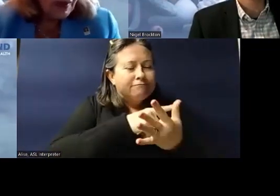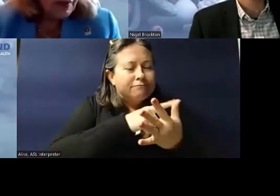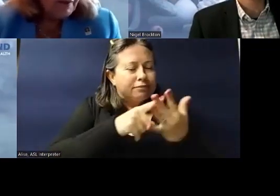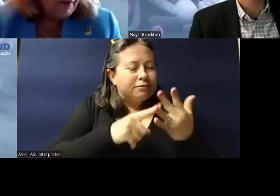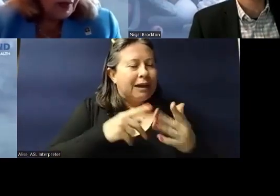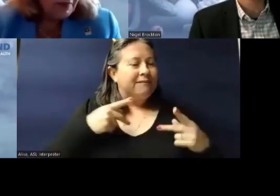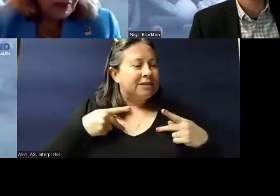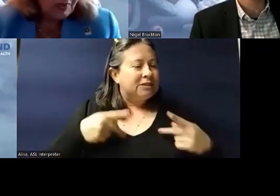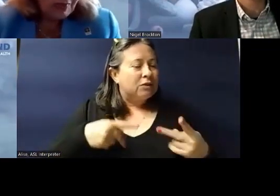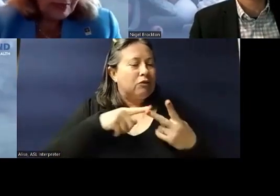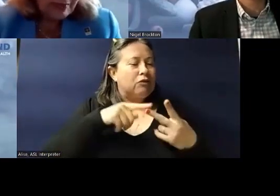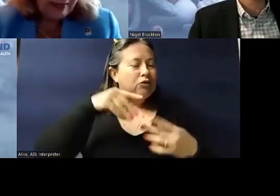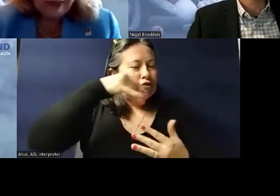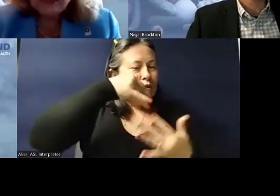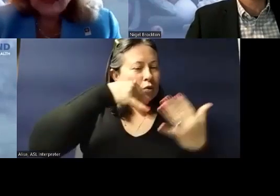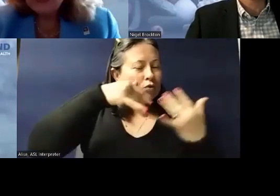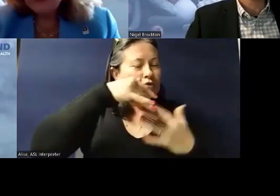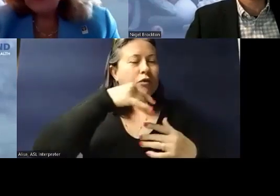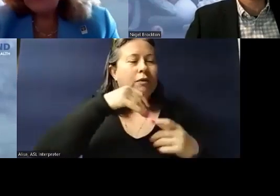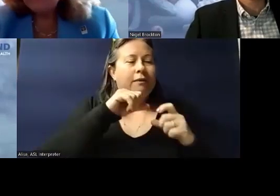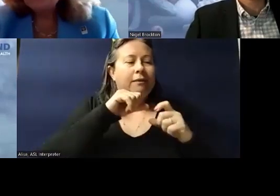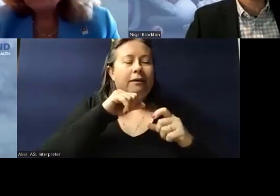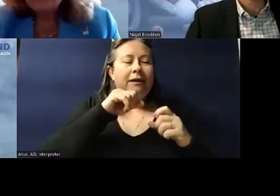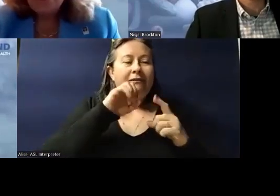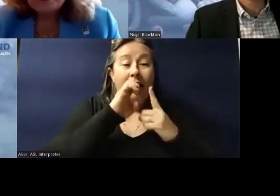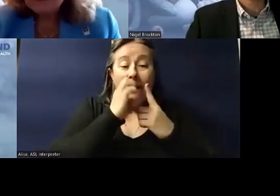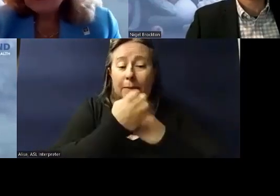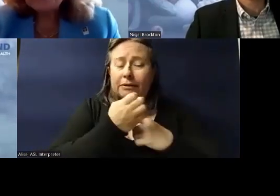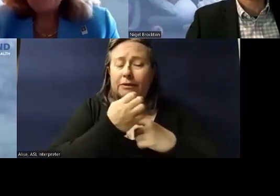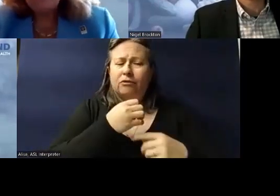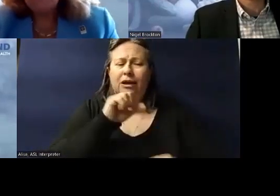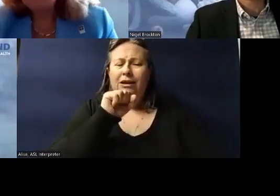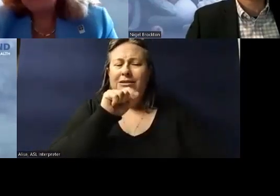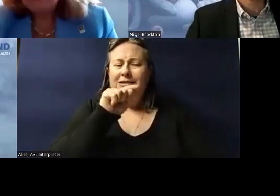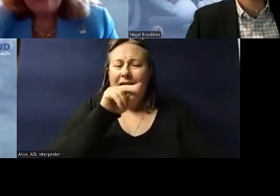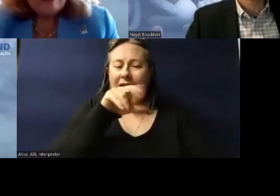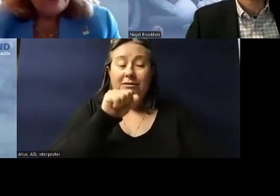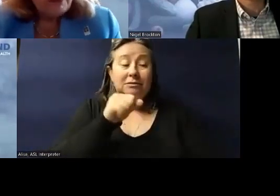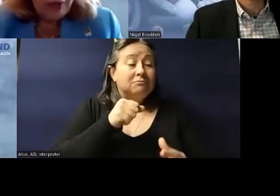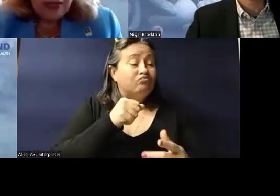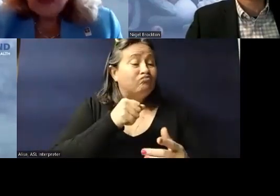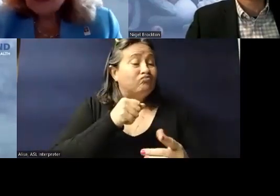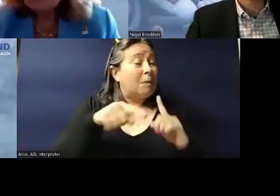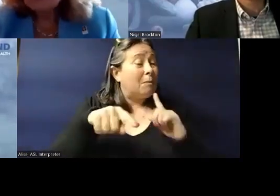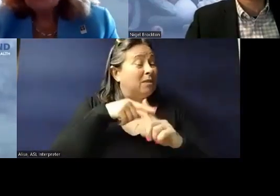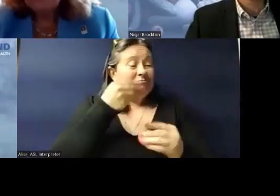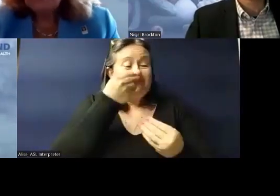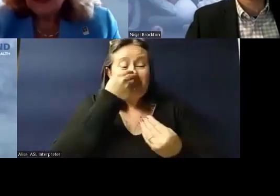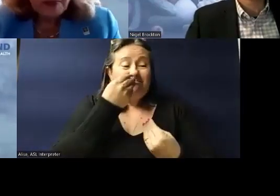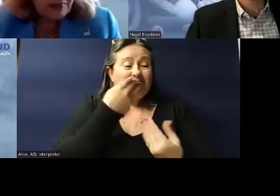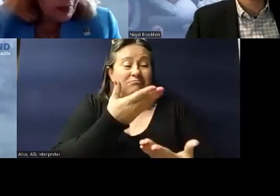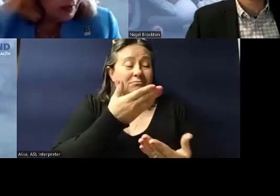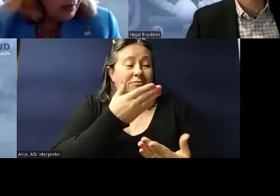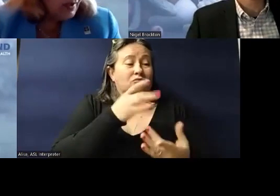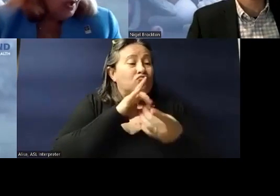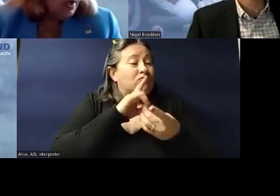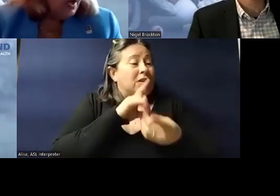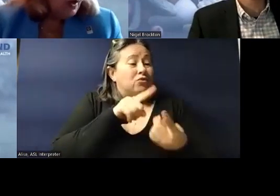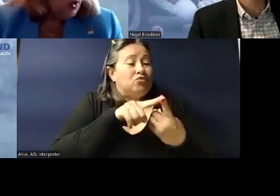social, and environmental status, and regardless of race,